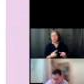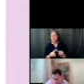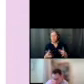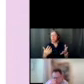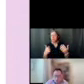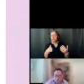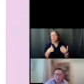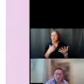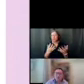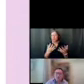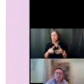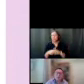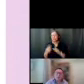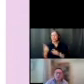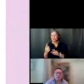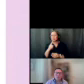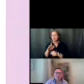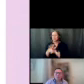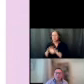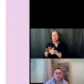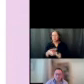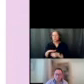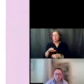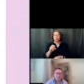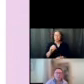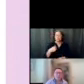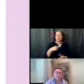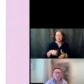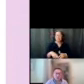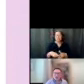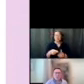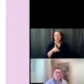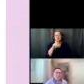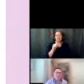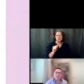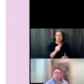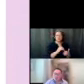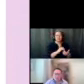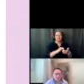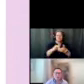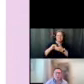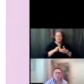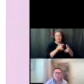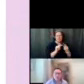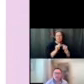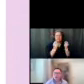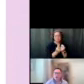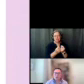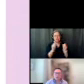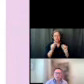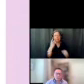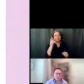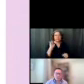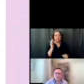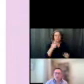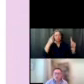co-founded this Santa Clara Kaiser Medical Center Disability Alliance team. You can see our mission here, creating a voice for those living